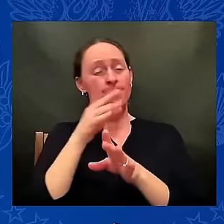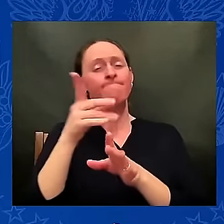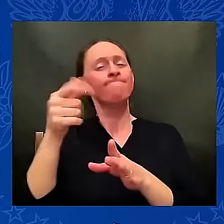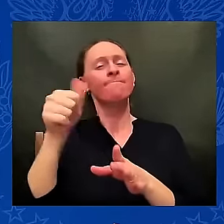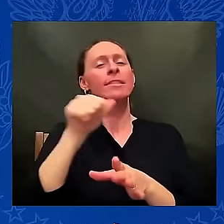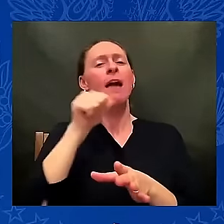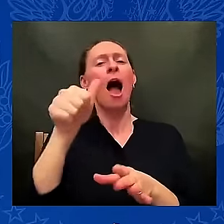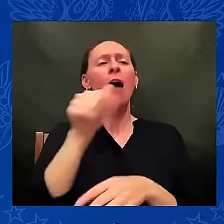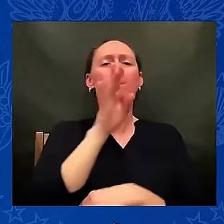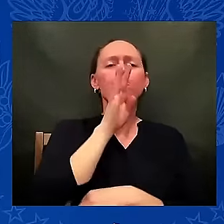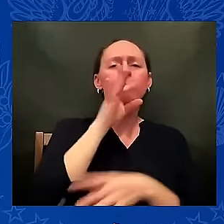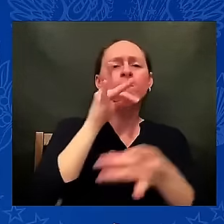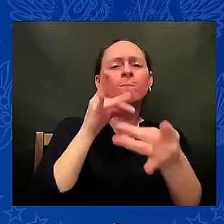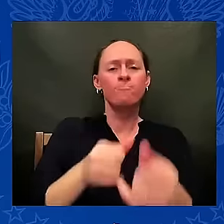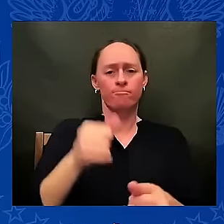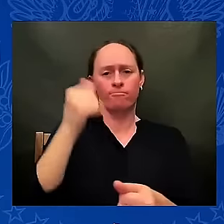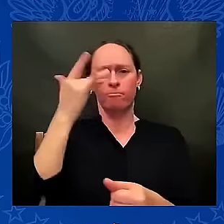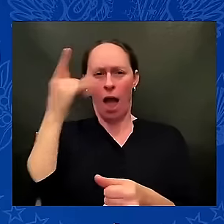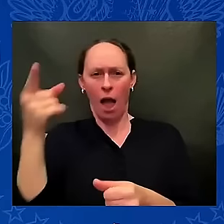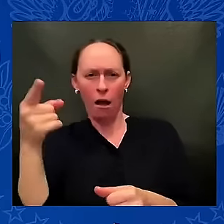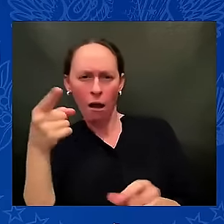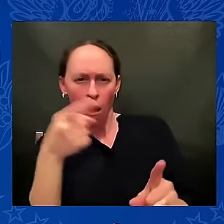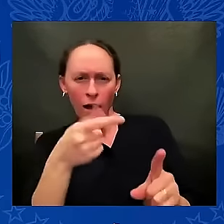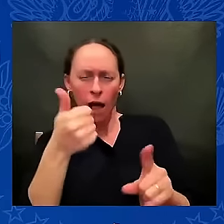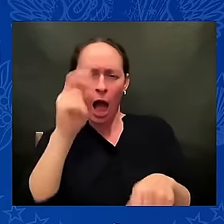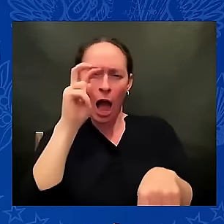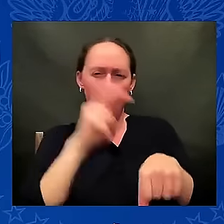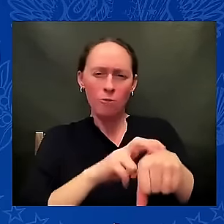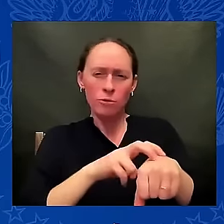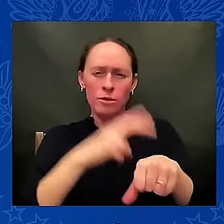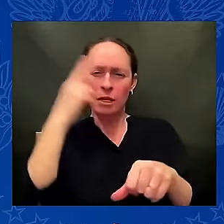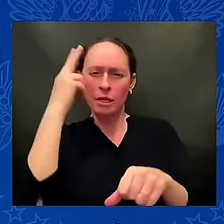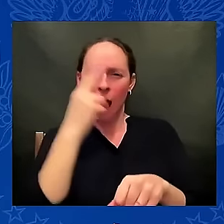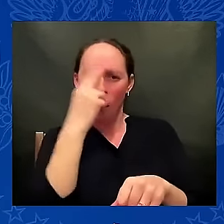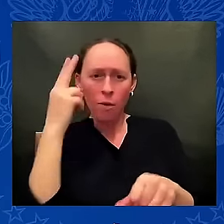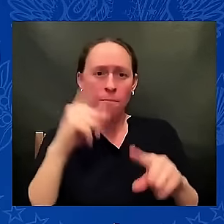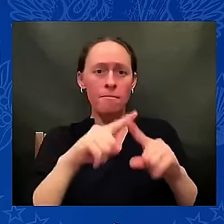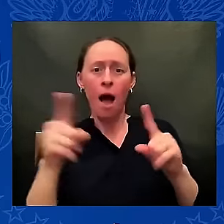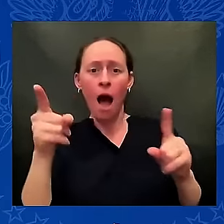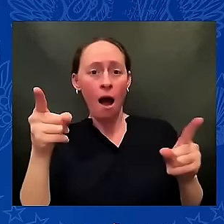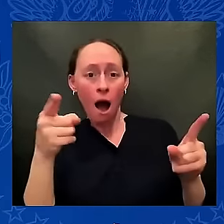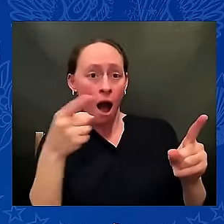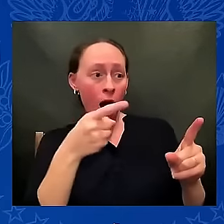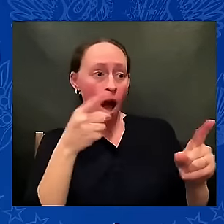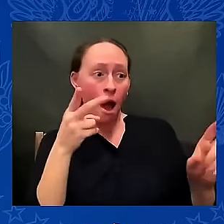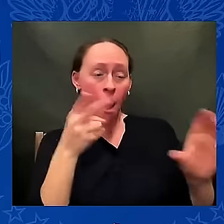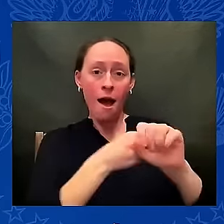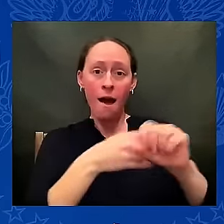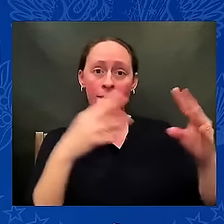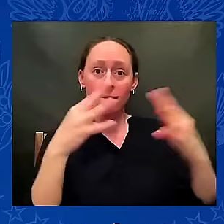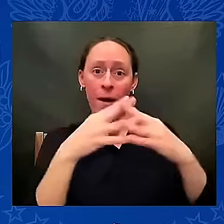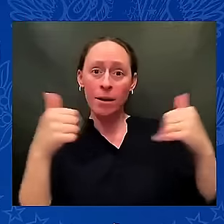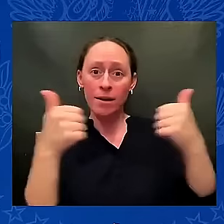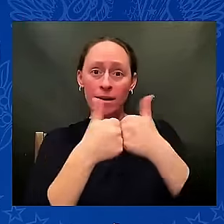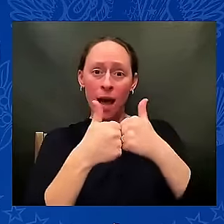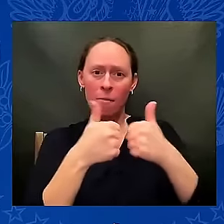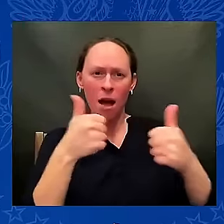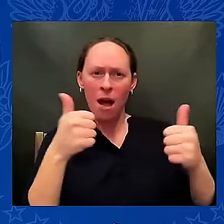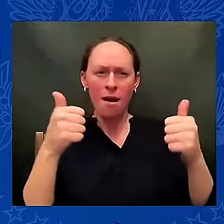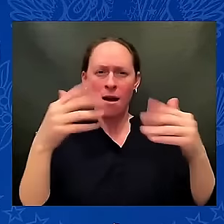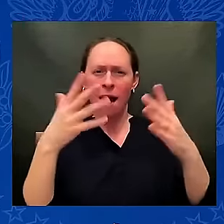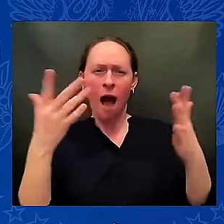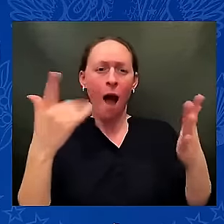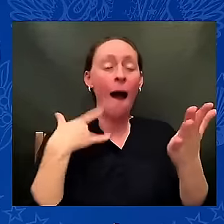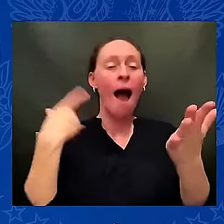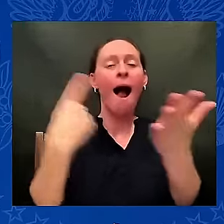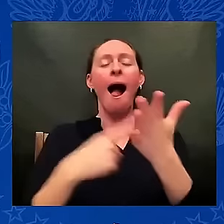But he went on to be an All-American football player at Santa Clara. And every time they talk about All-Americans, he'd say, Joey, the greatest